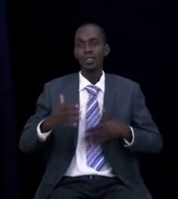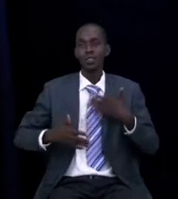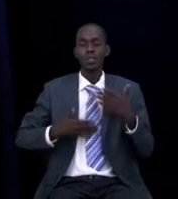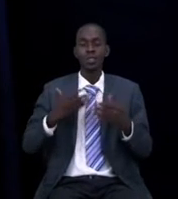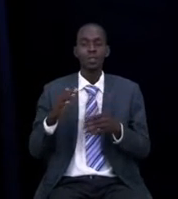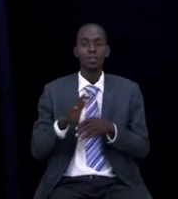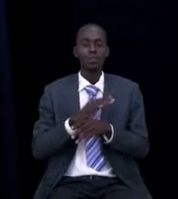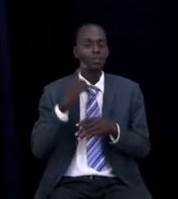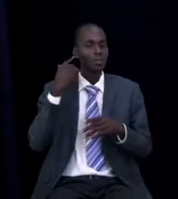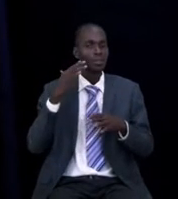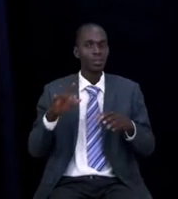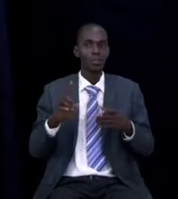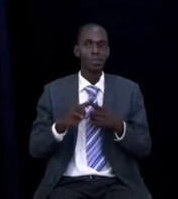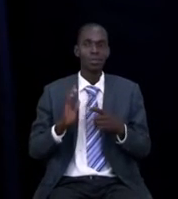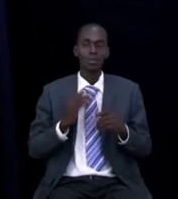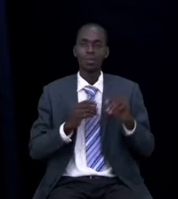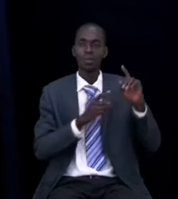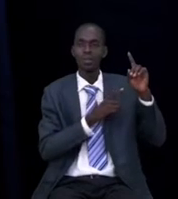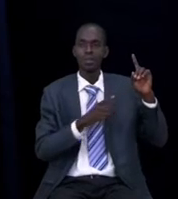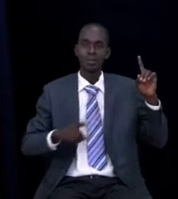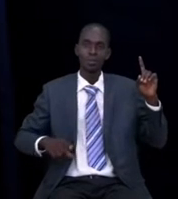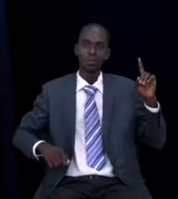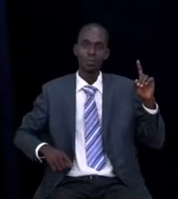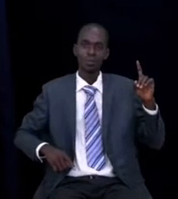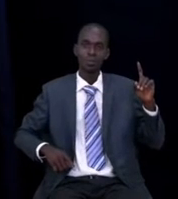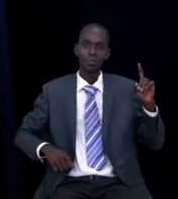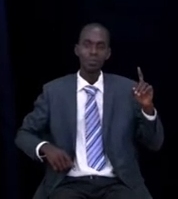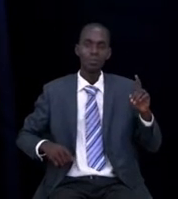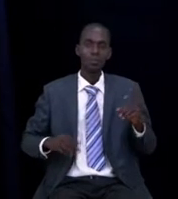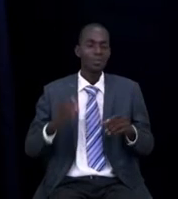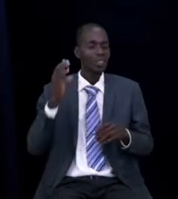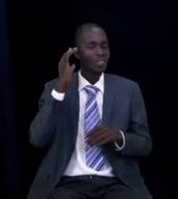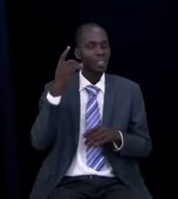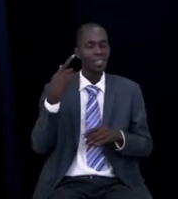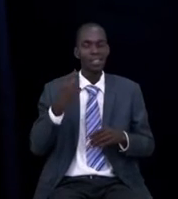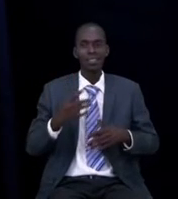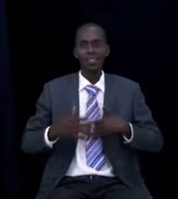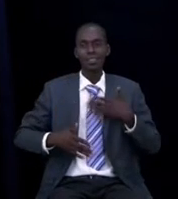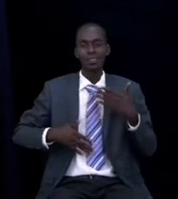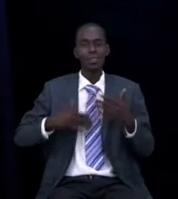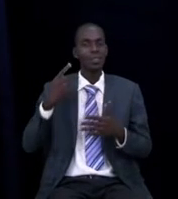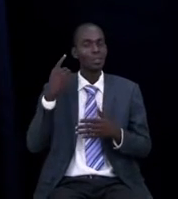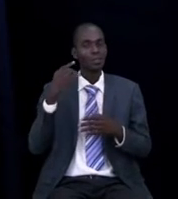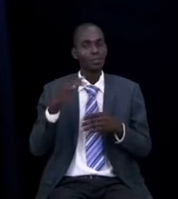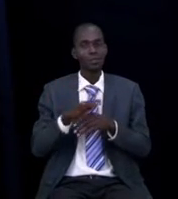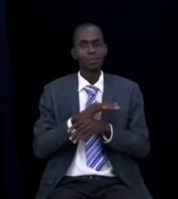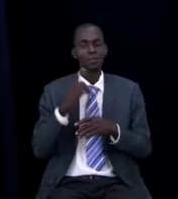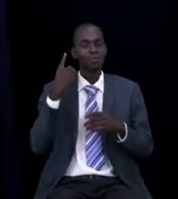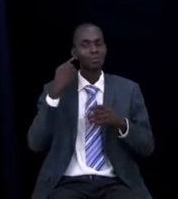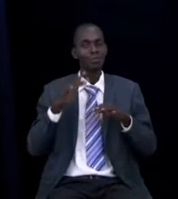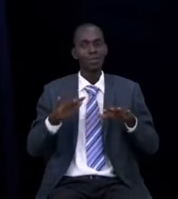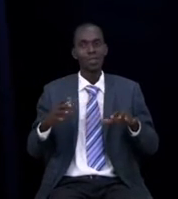Oh Lord, hear the joyful sound of our offering.